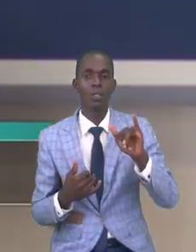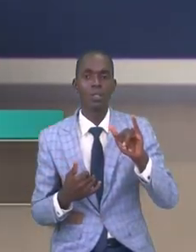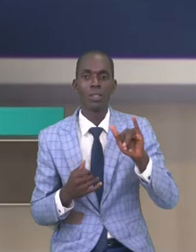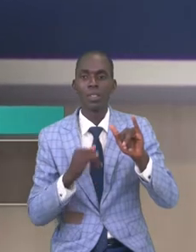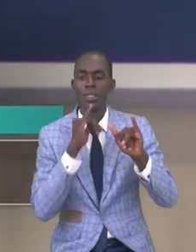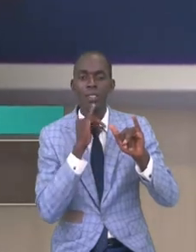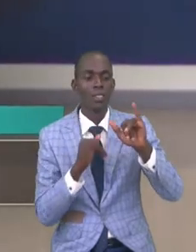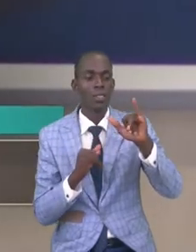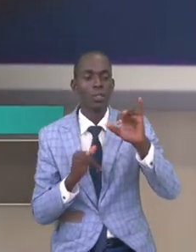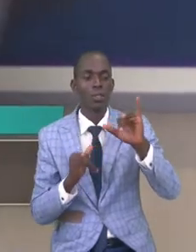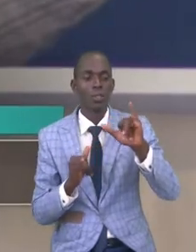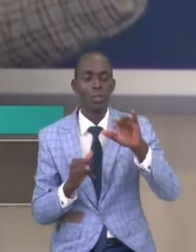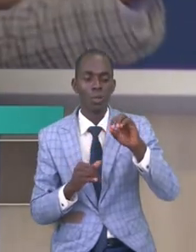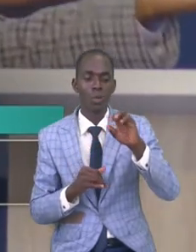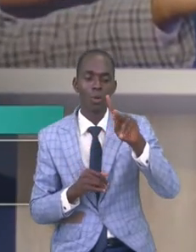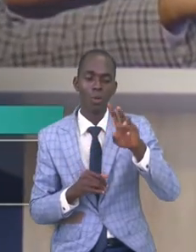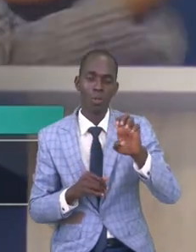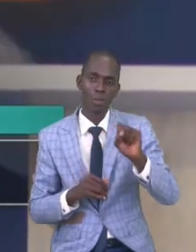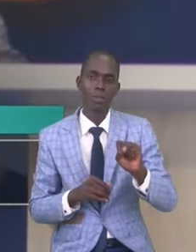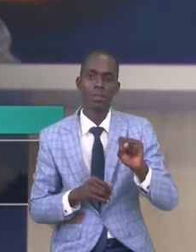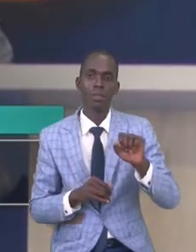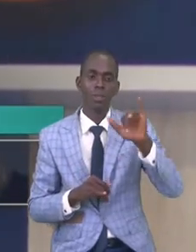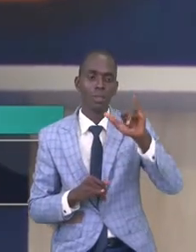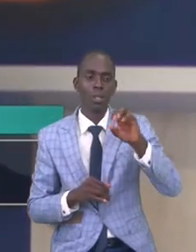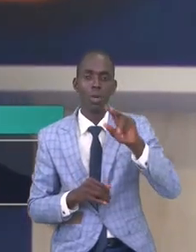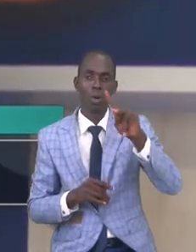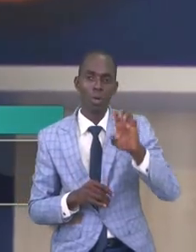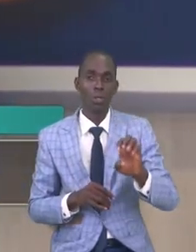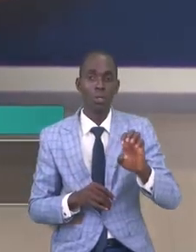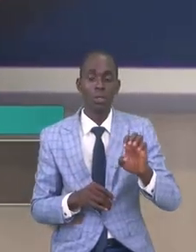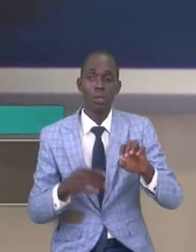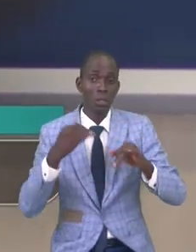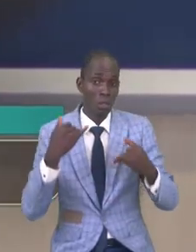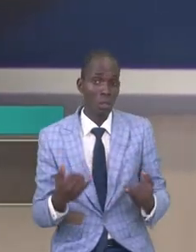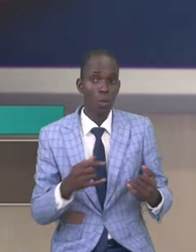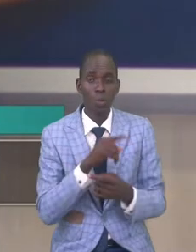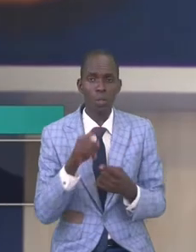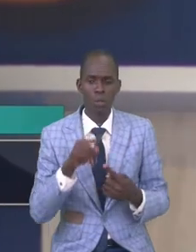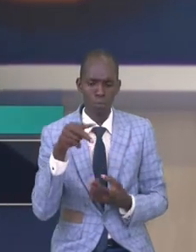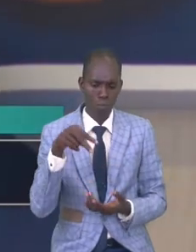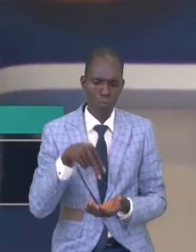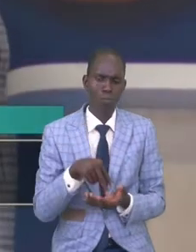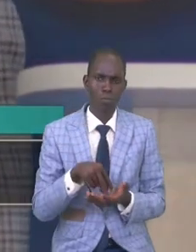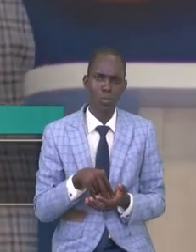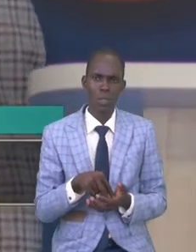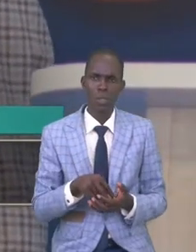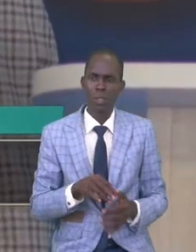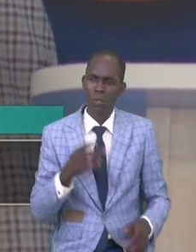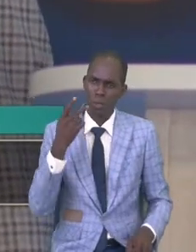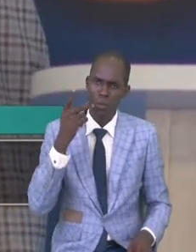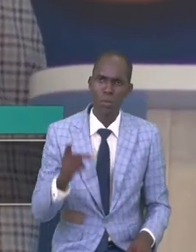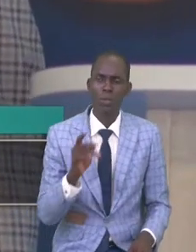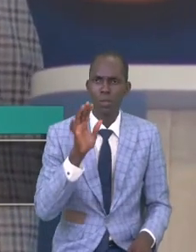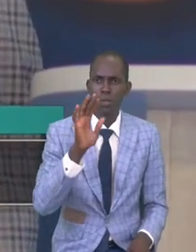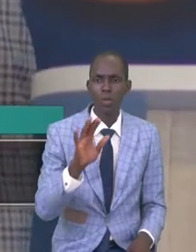yoke. Yoke. It becomes a yoke on you. That now, when you get up and you saw your classmates,